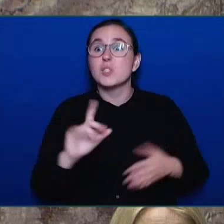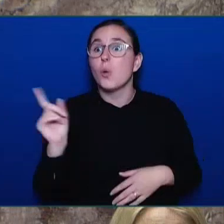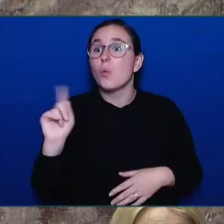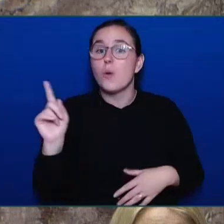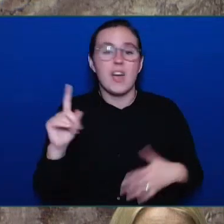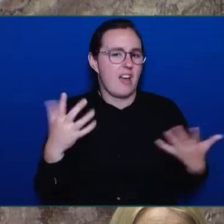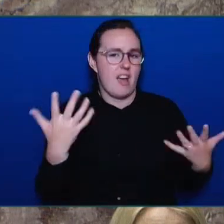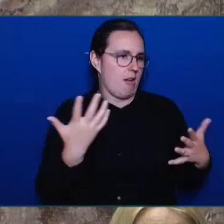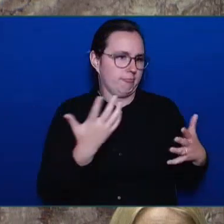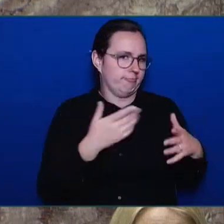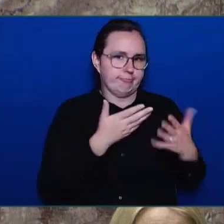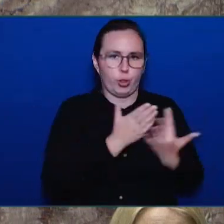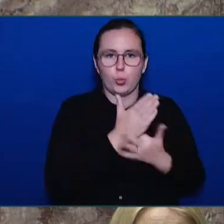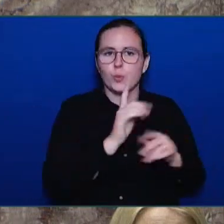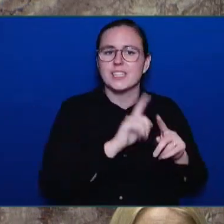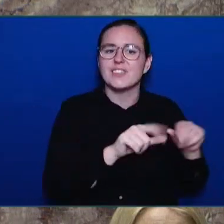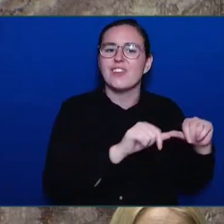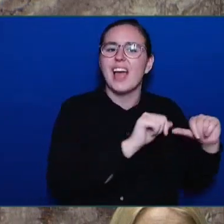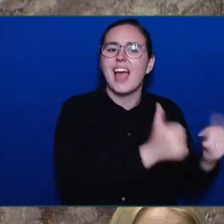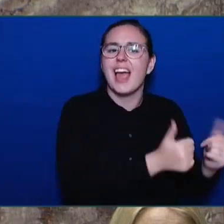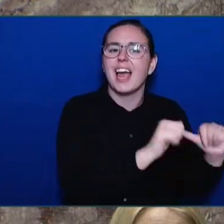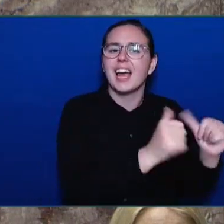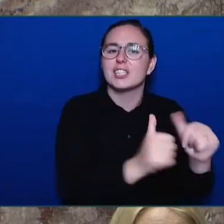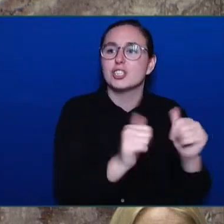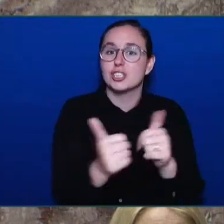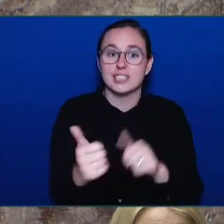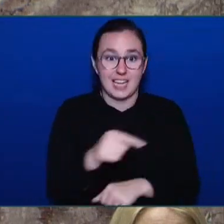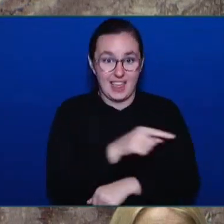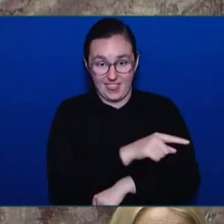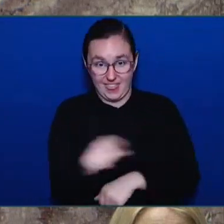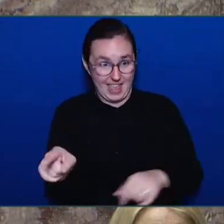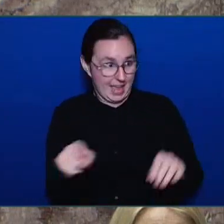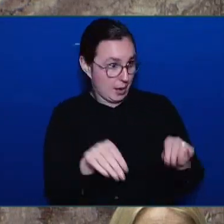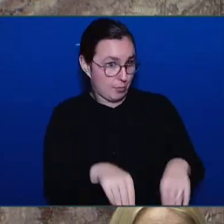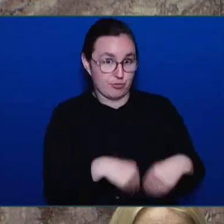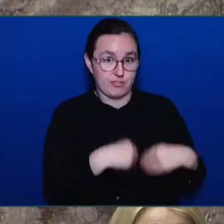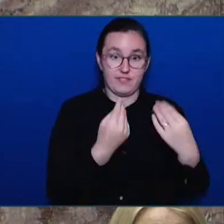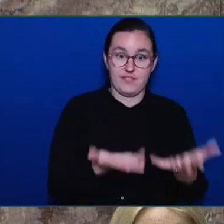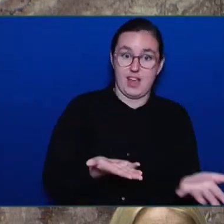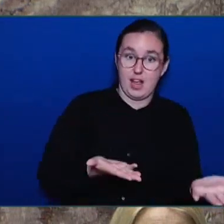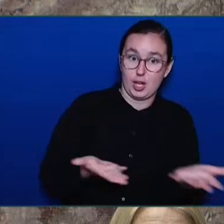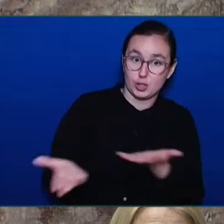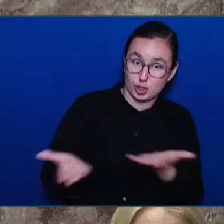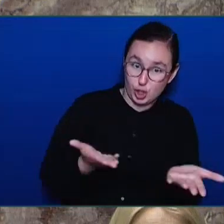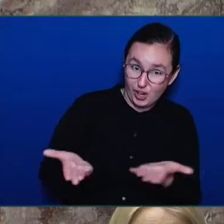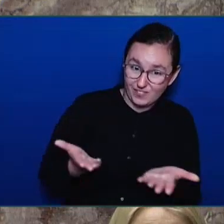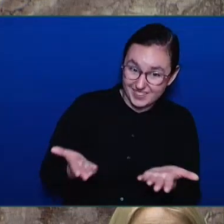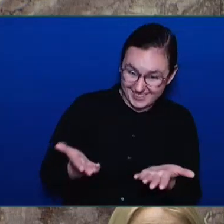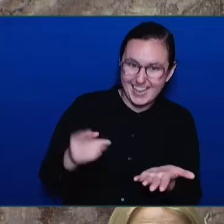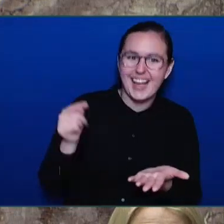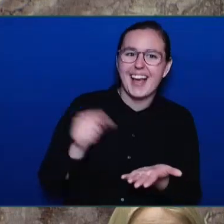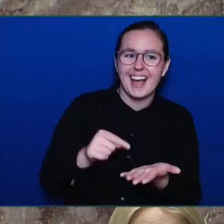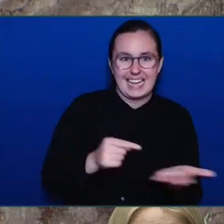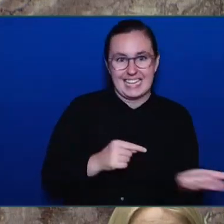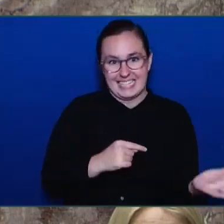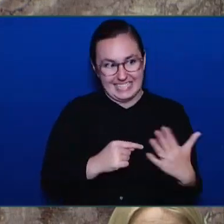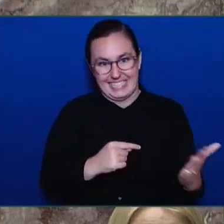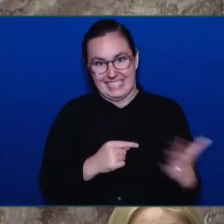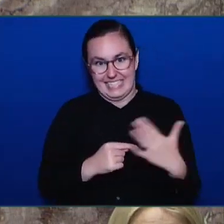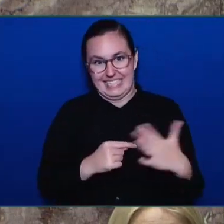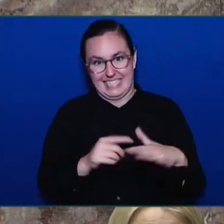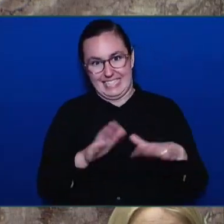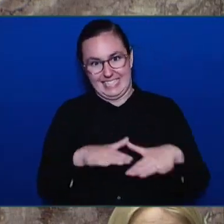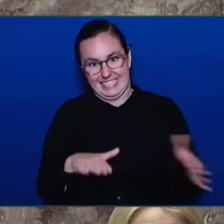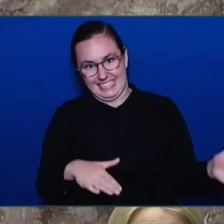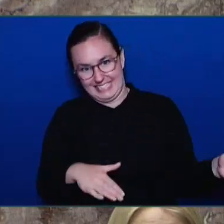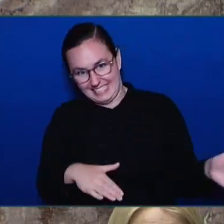outcomes and important opportunities to connect kids to care and services. We are scaling up the Foundry, access to Foundry in many communities across